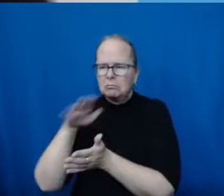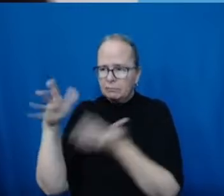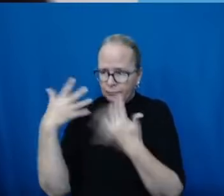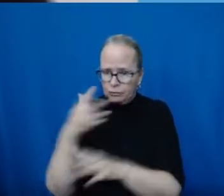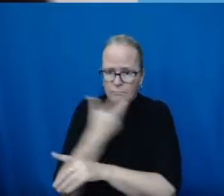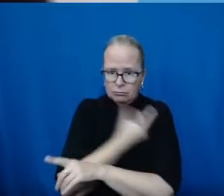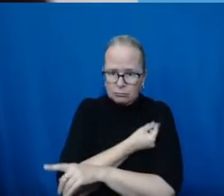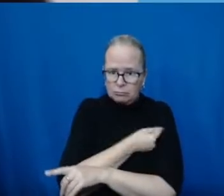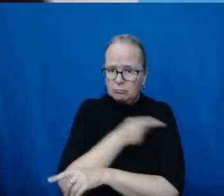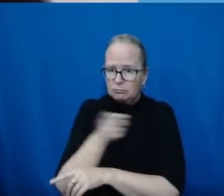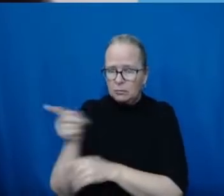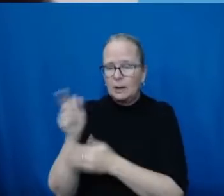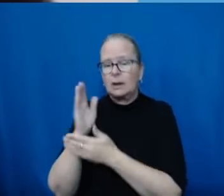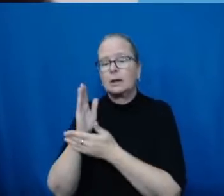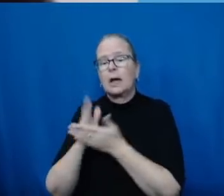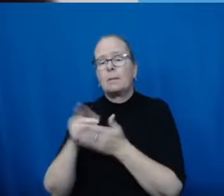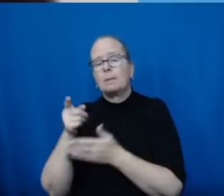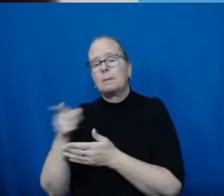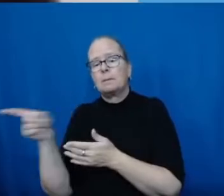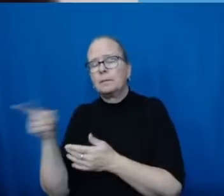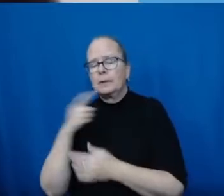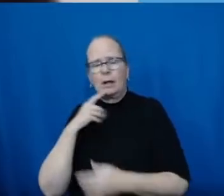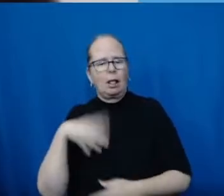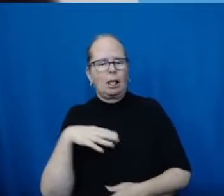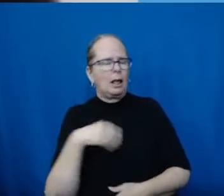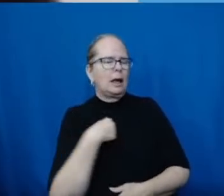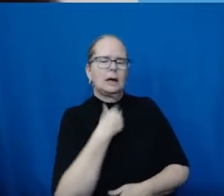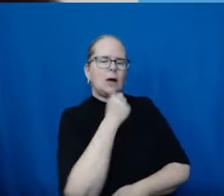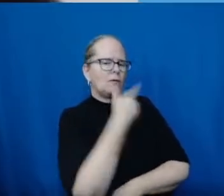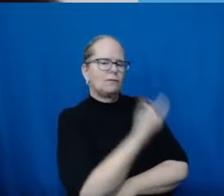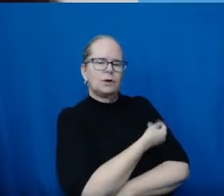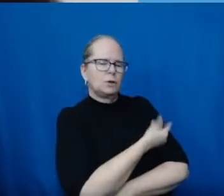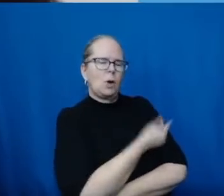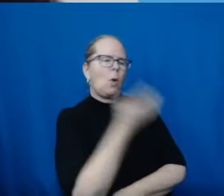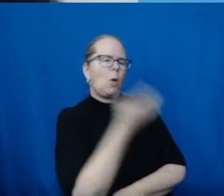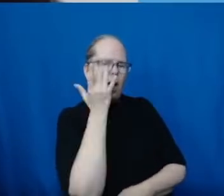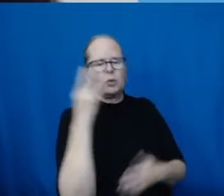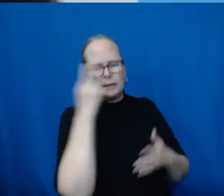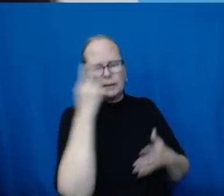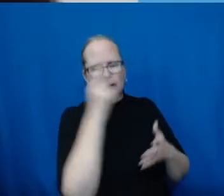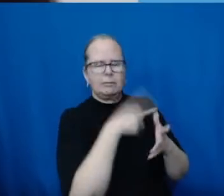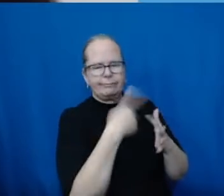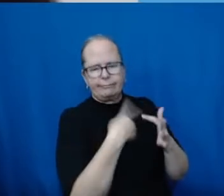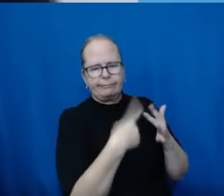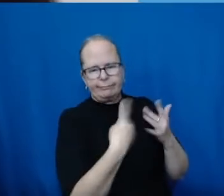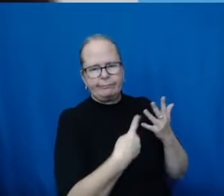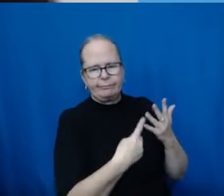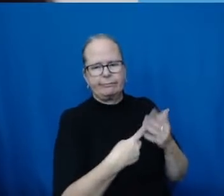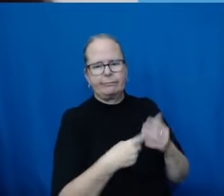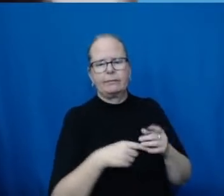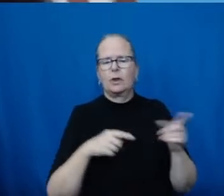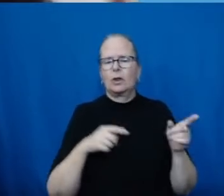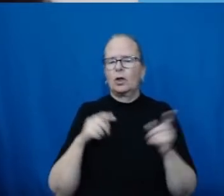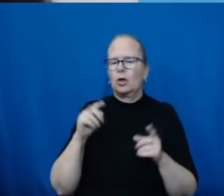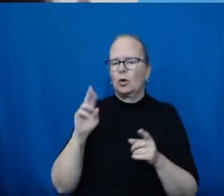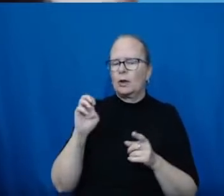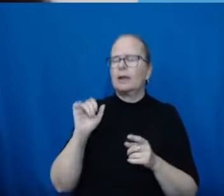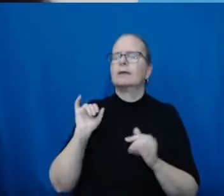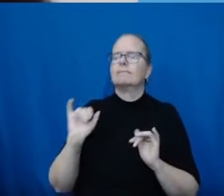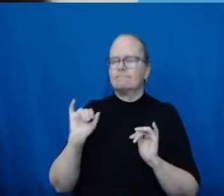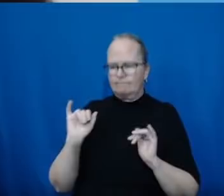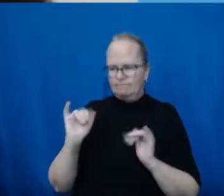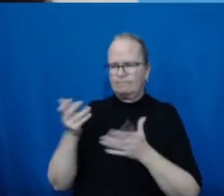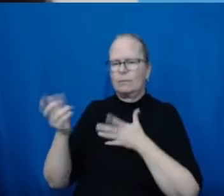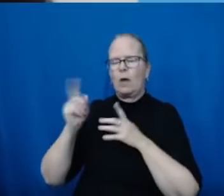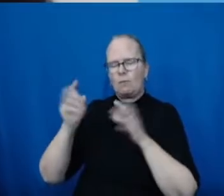is the reason why, or we'll talk about it, just as Rhiannon said, be non-judgmental. But one of the things that I've also done is that I have a few patients who I've known for, I have the